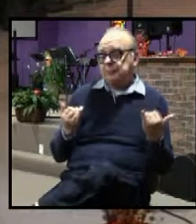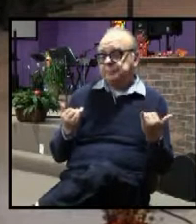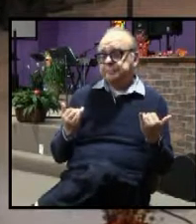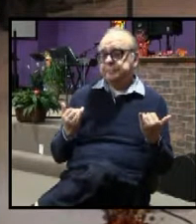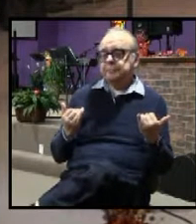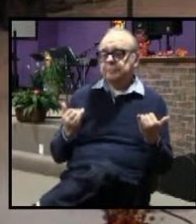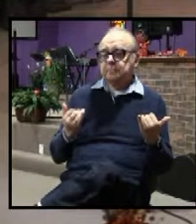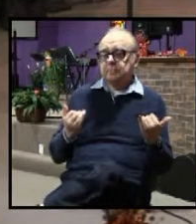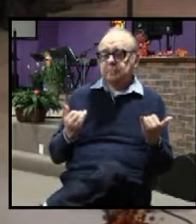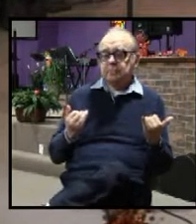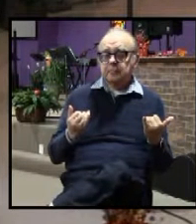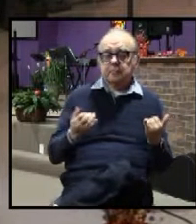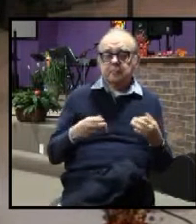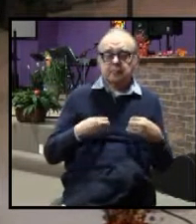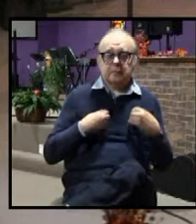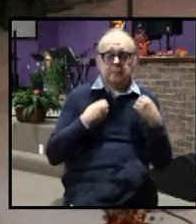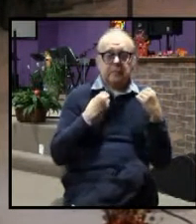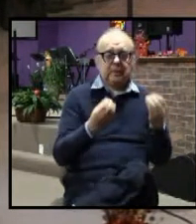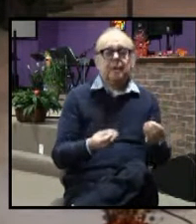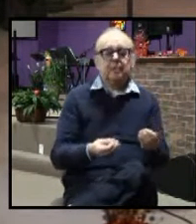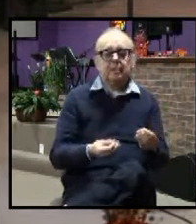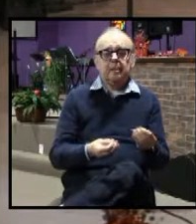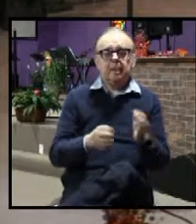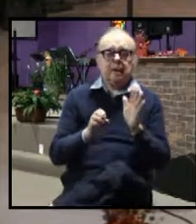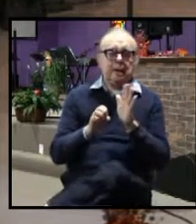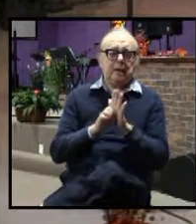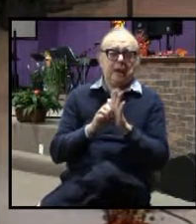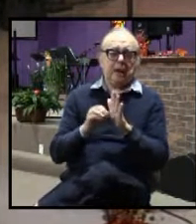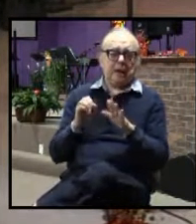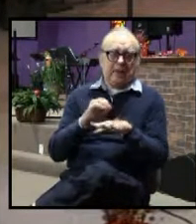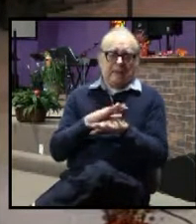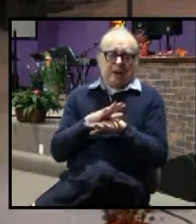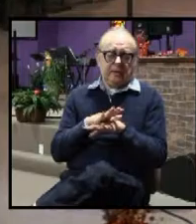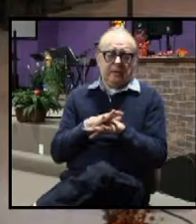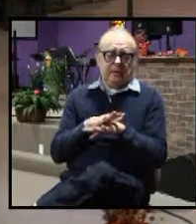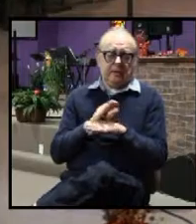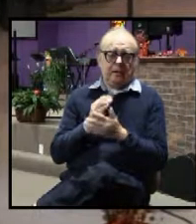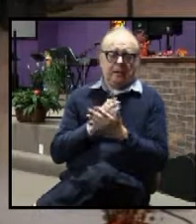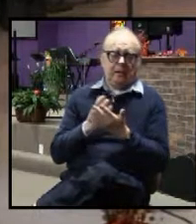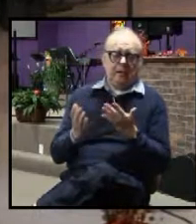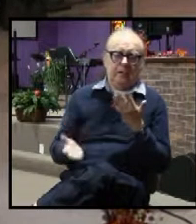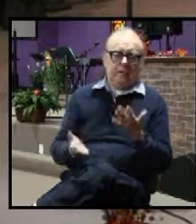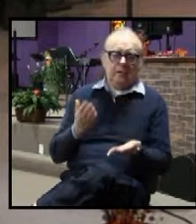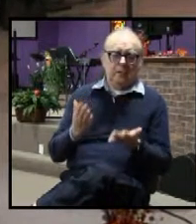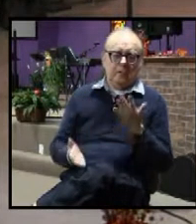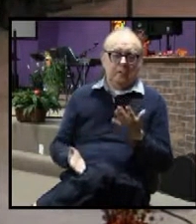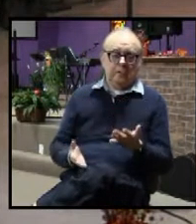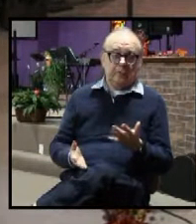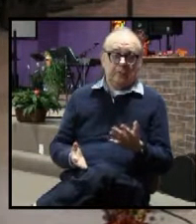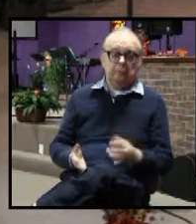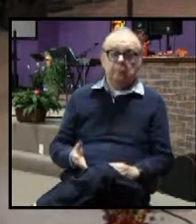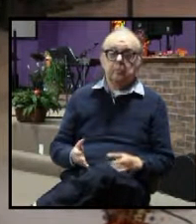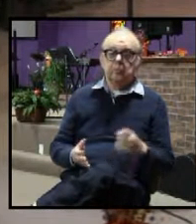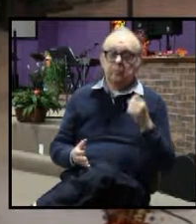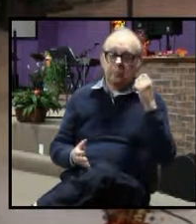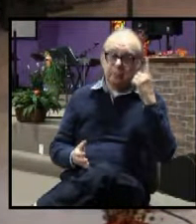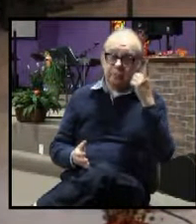Now, let me give you another little tidbit of advice, something that'll probably blow you